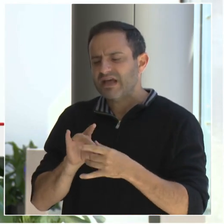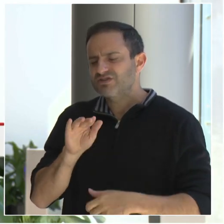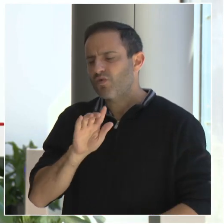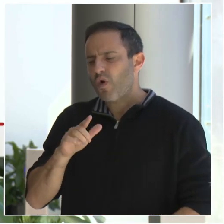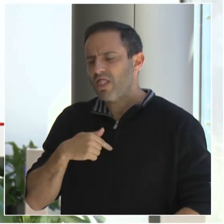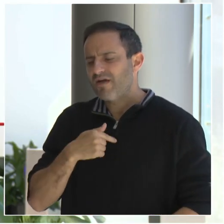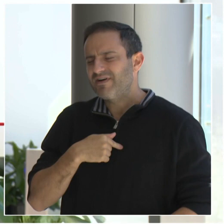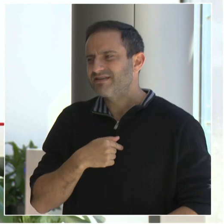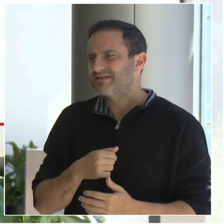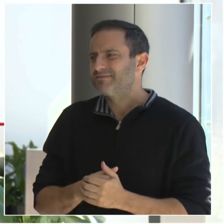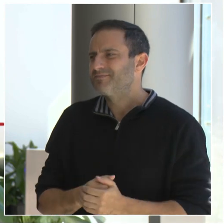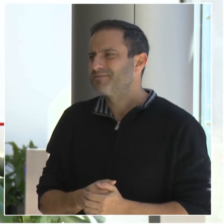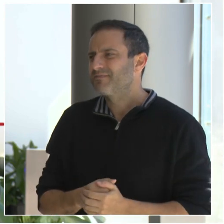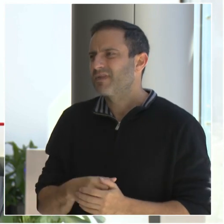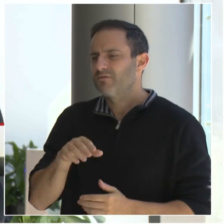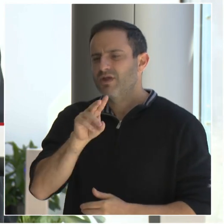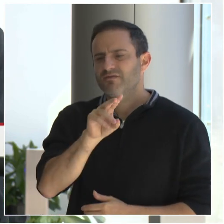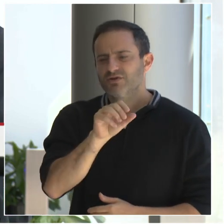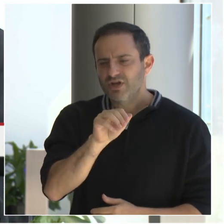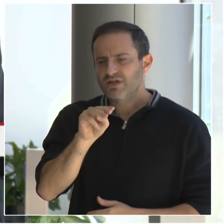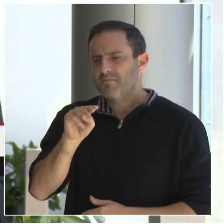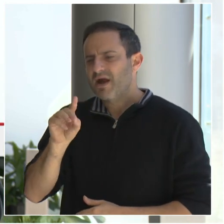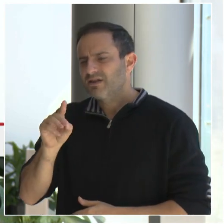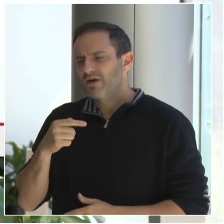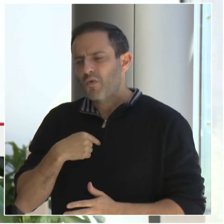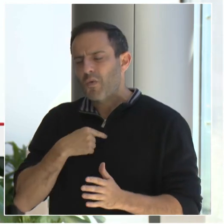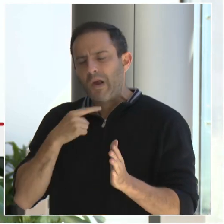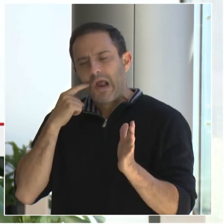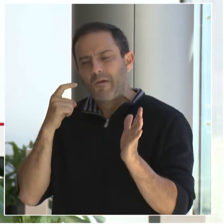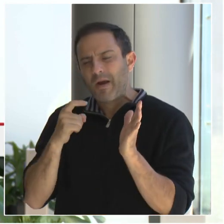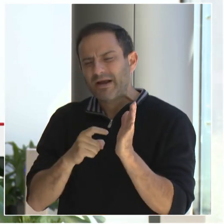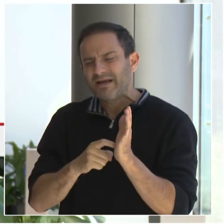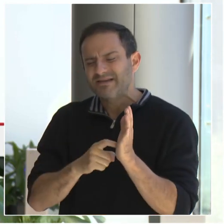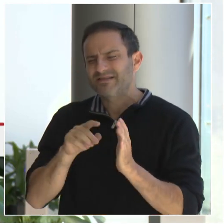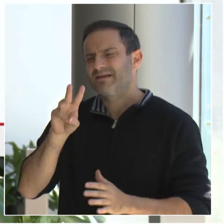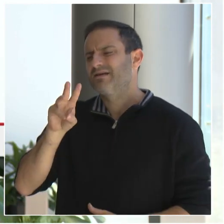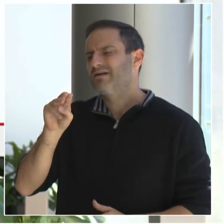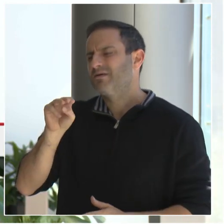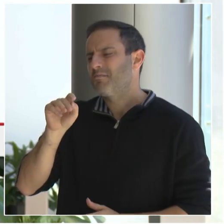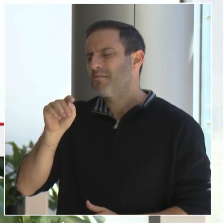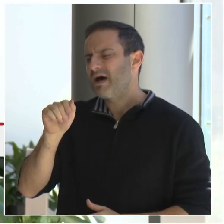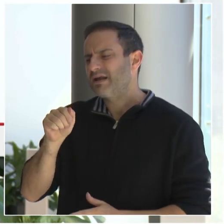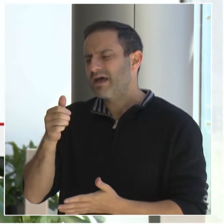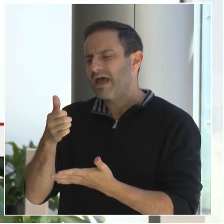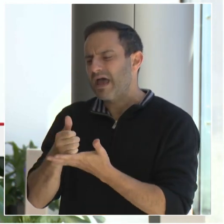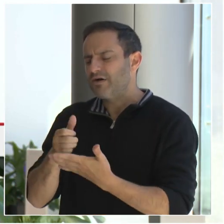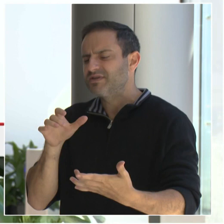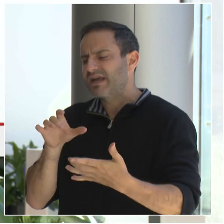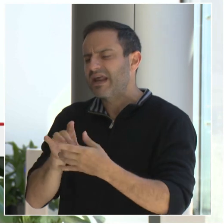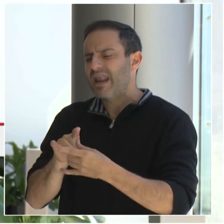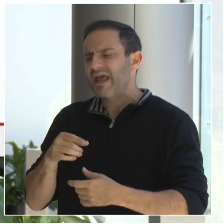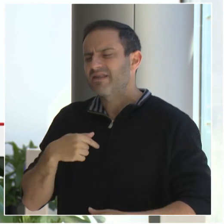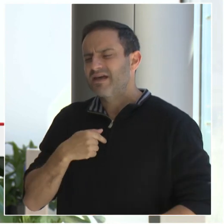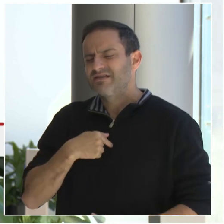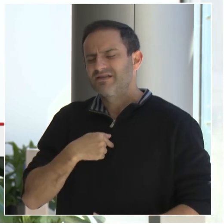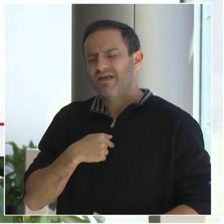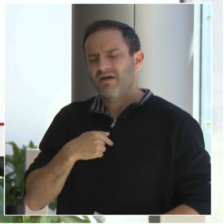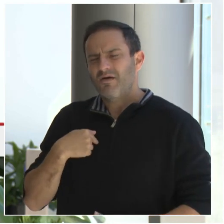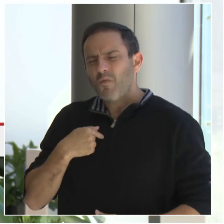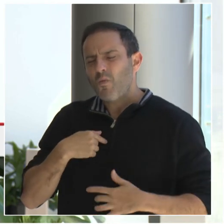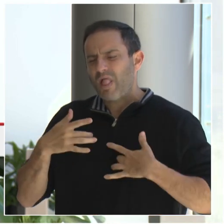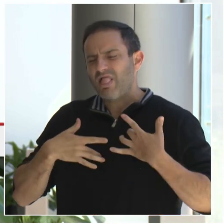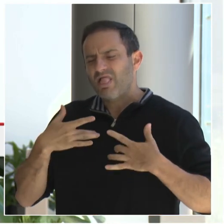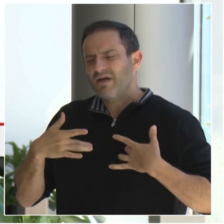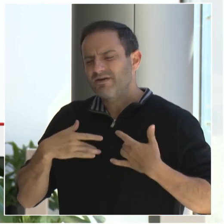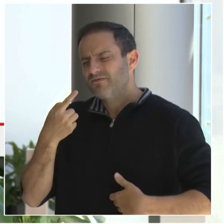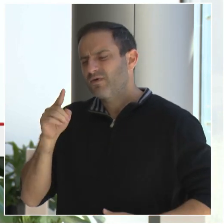as I look to my colleagues in Virginia and Maryland, we recognize that WMATA is something that helps bind and connect us, and we are excited about where this